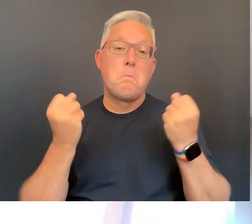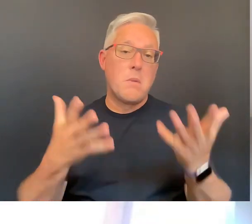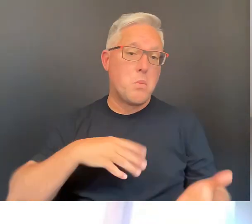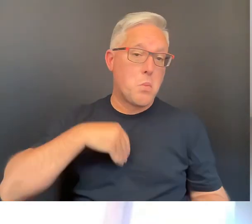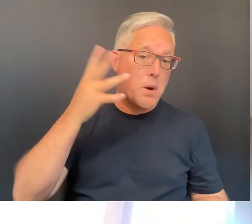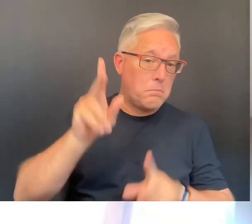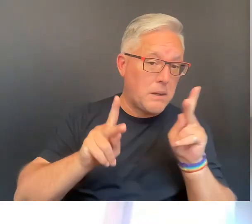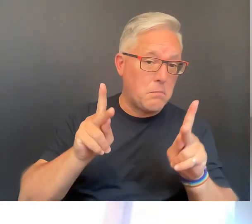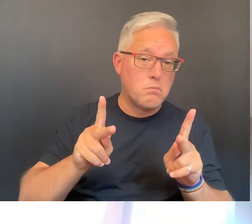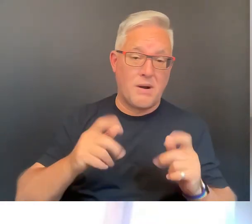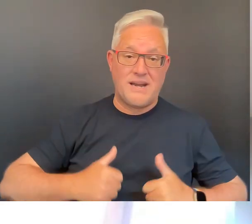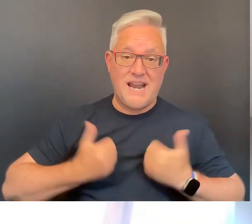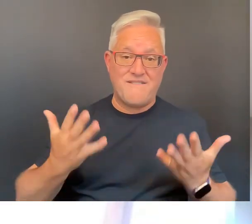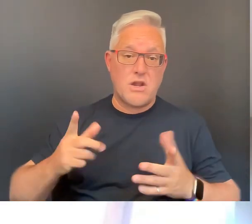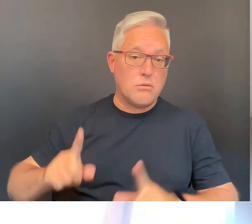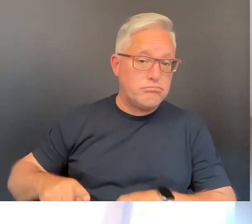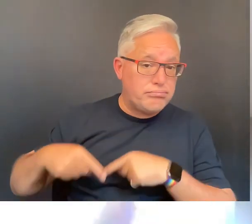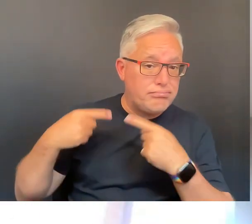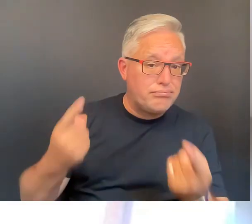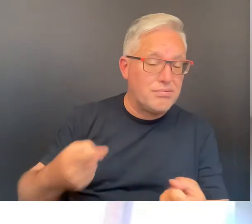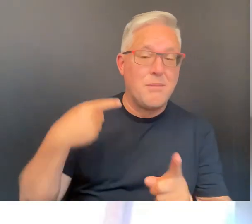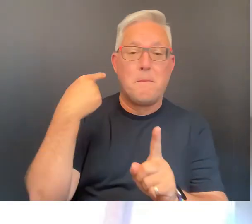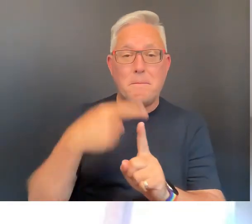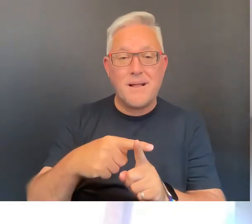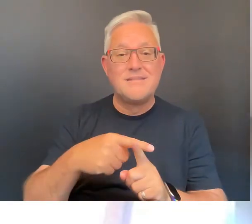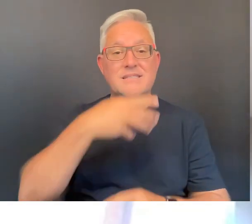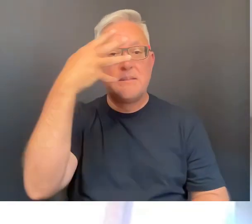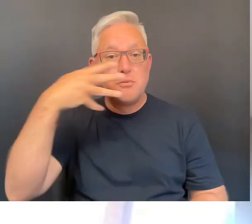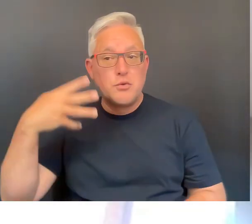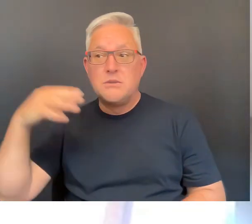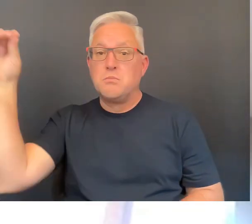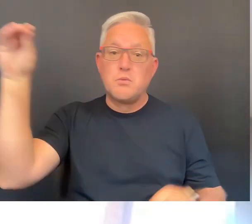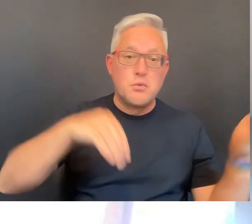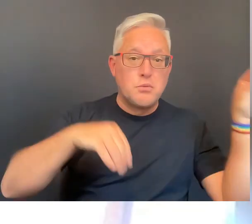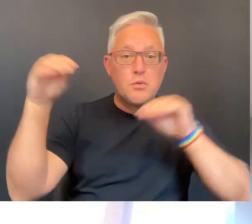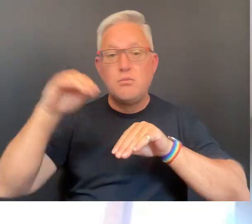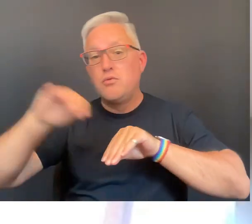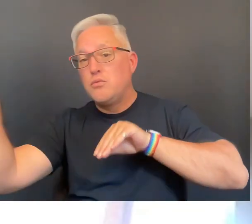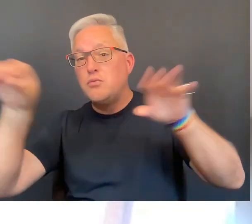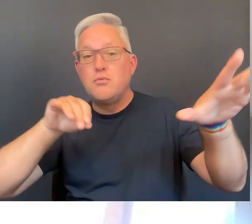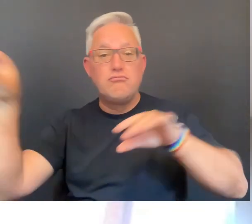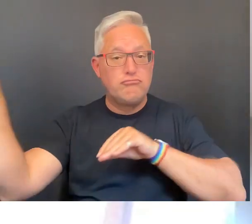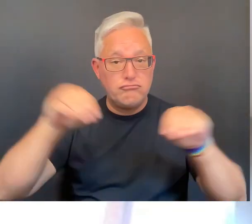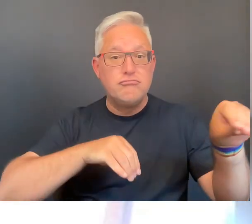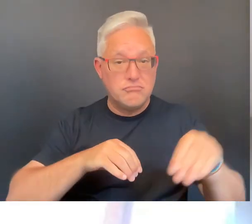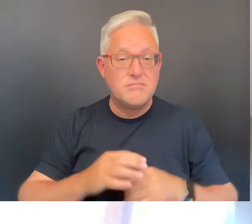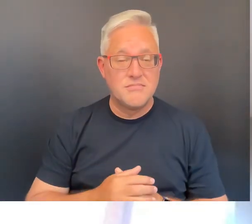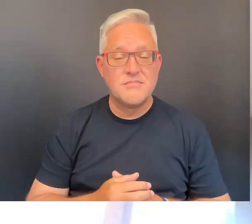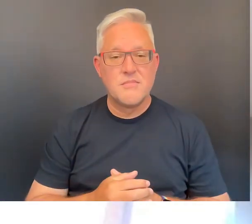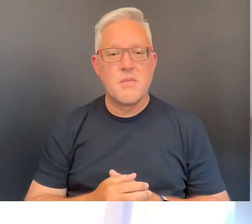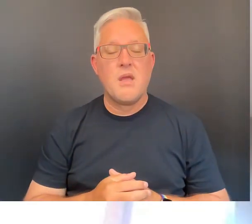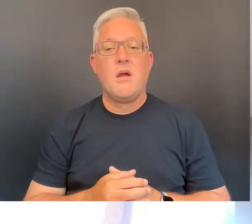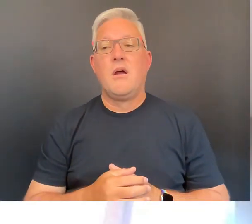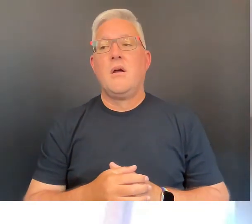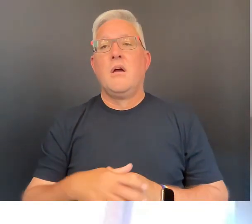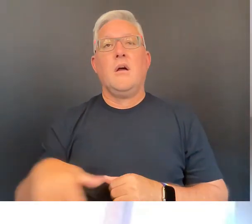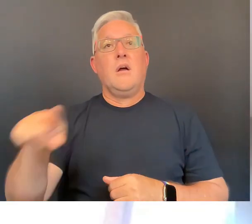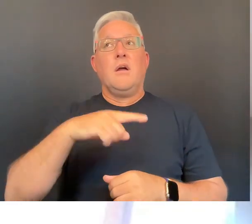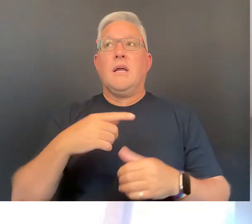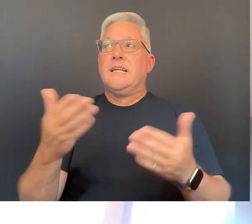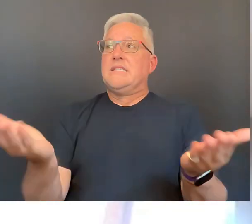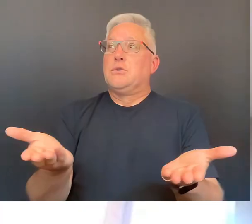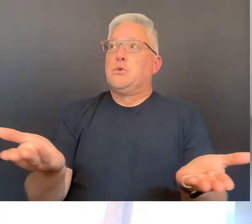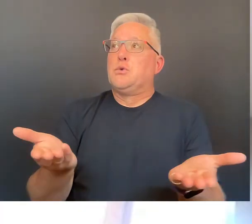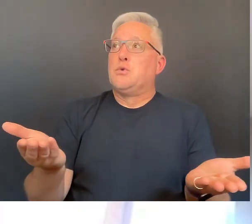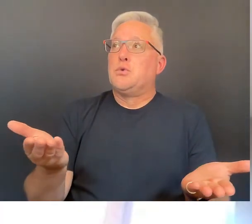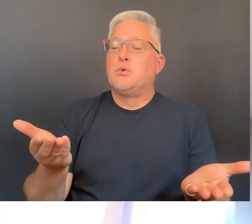white people living here for a long time, but immigrants coming in and out. Uh, so when they're here, they're kind